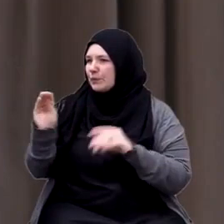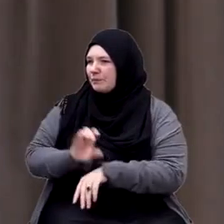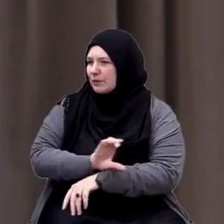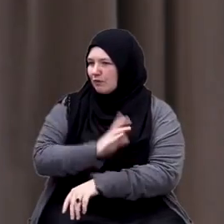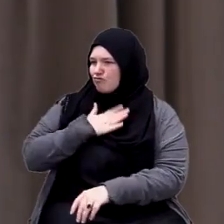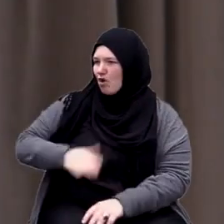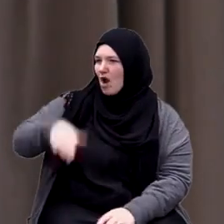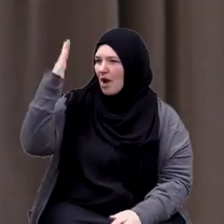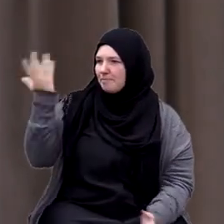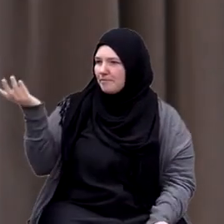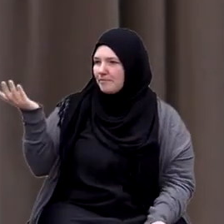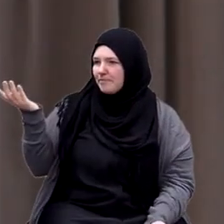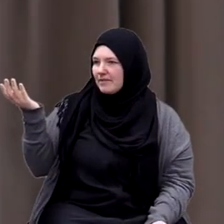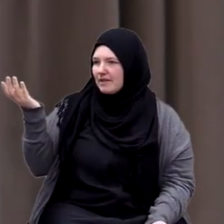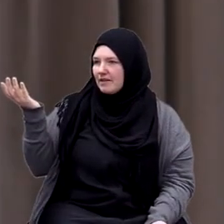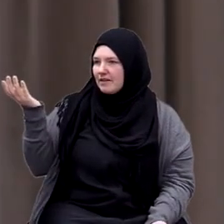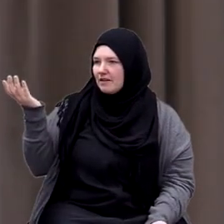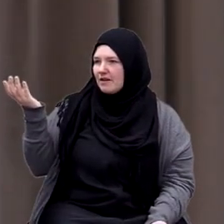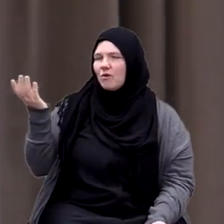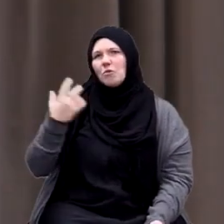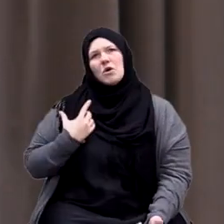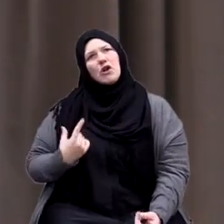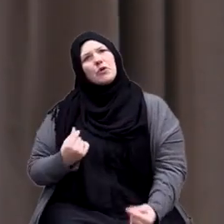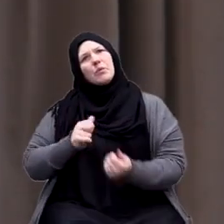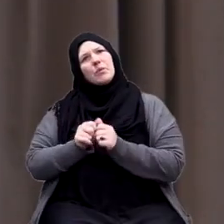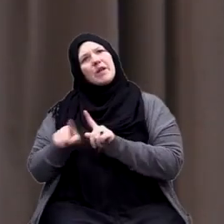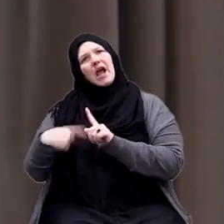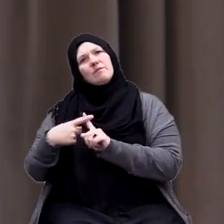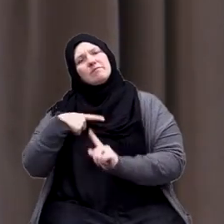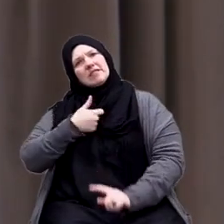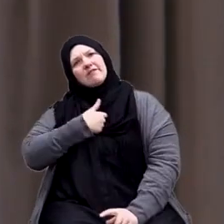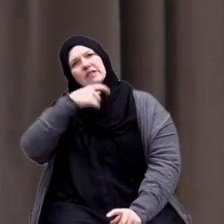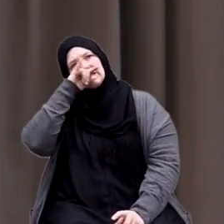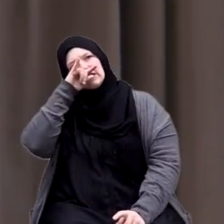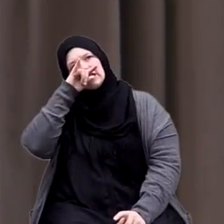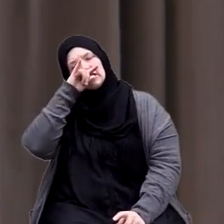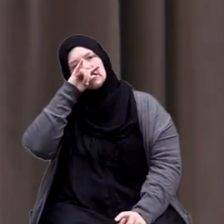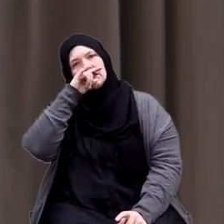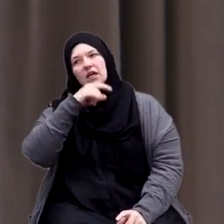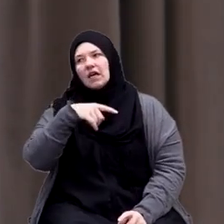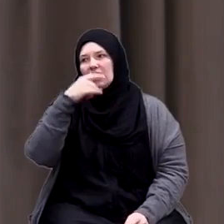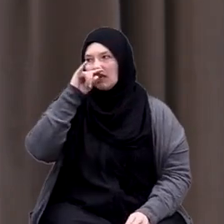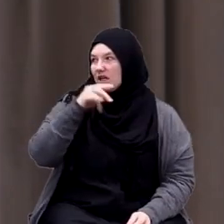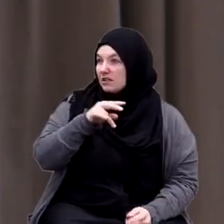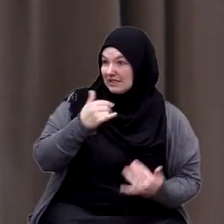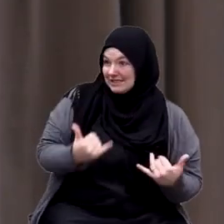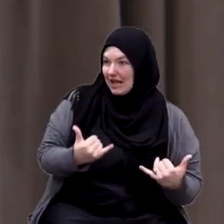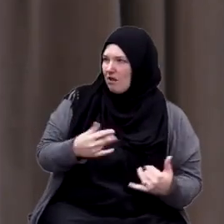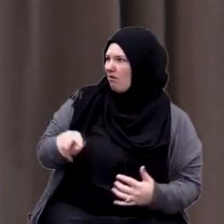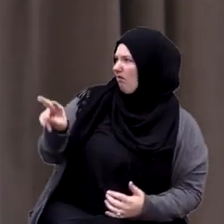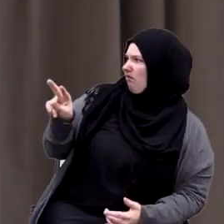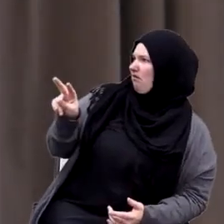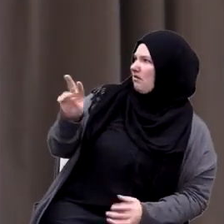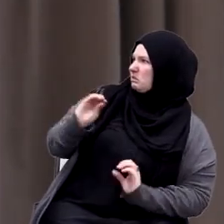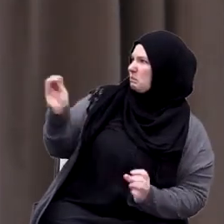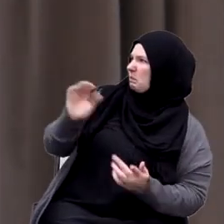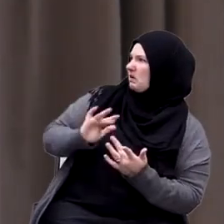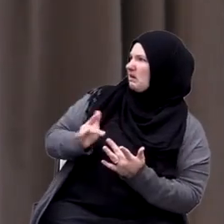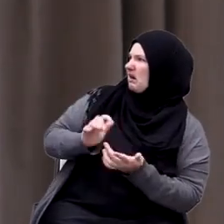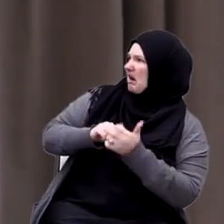if man was created for the internet and man should die on the